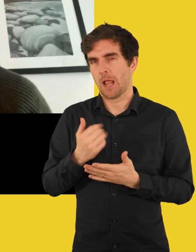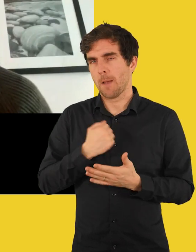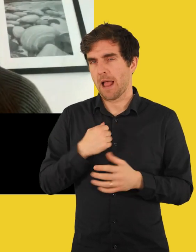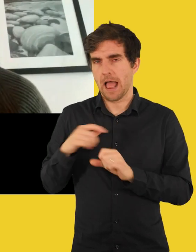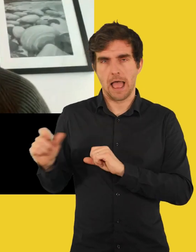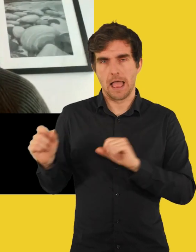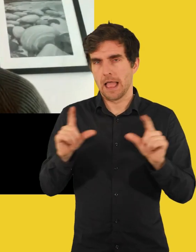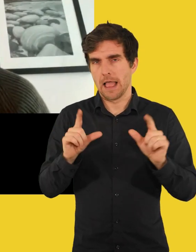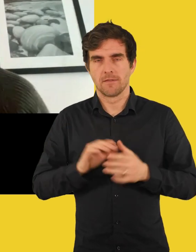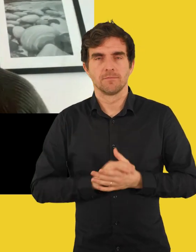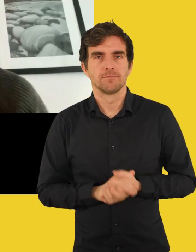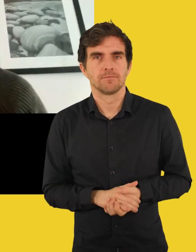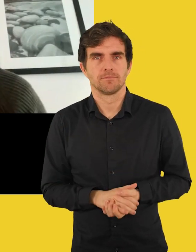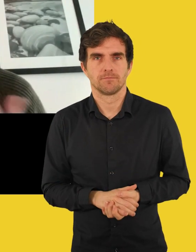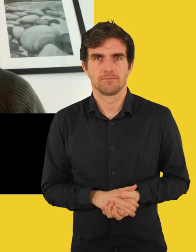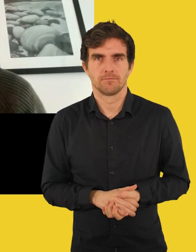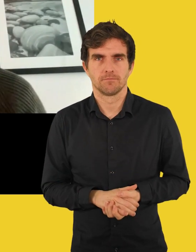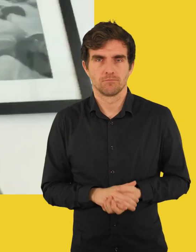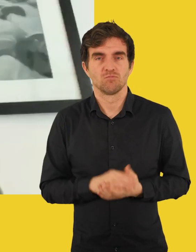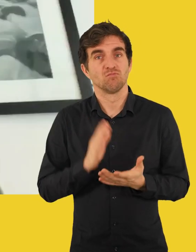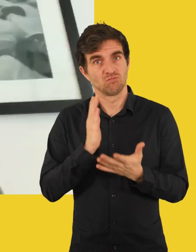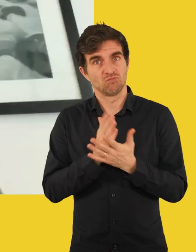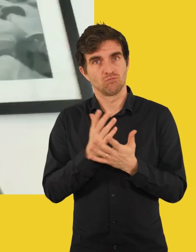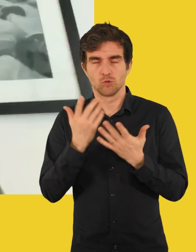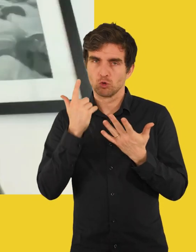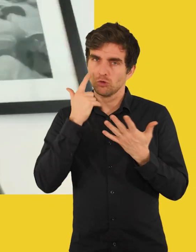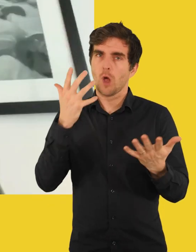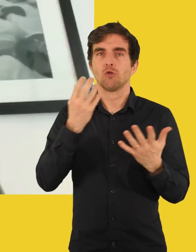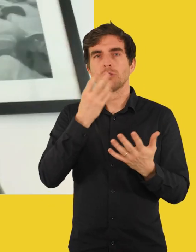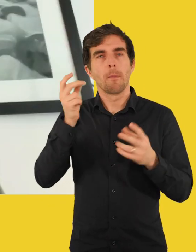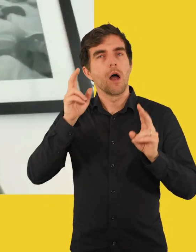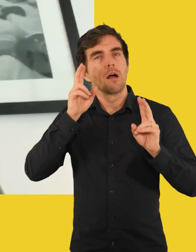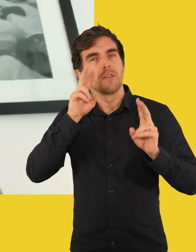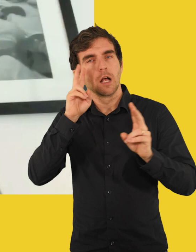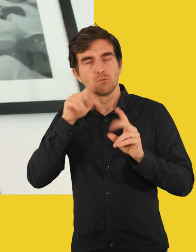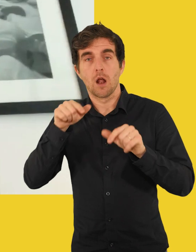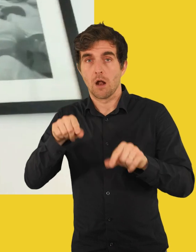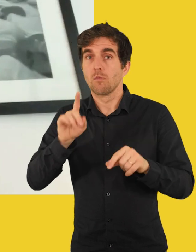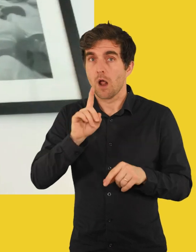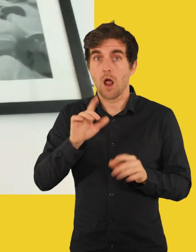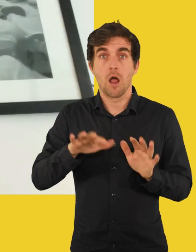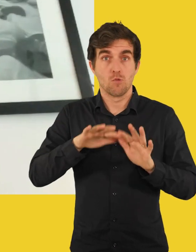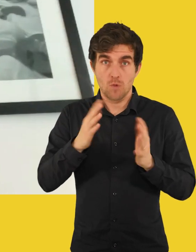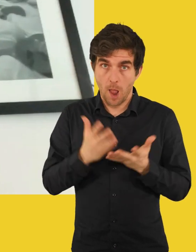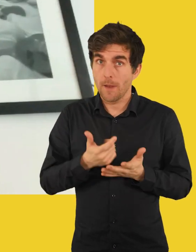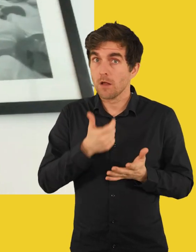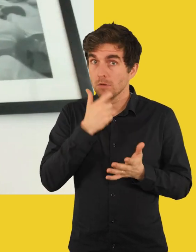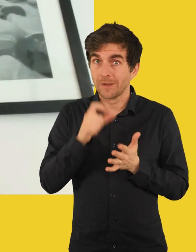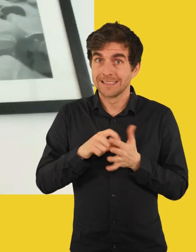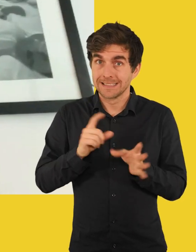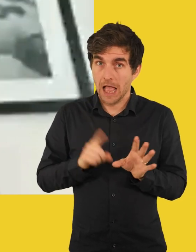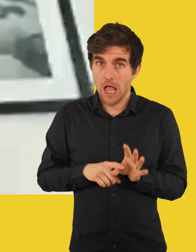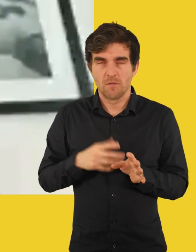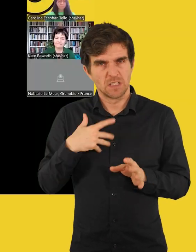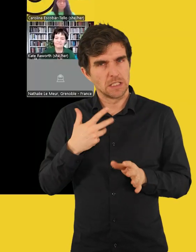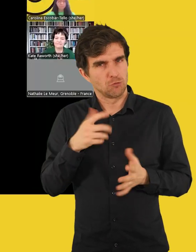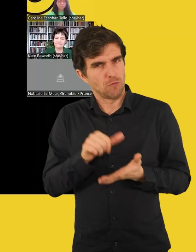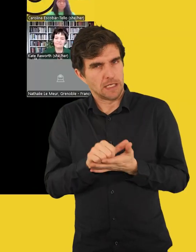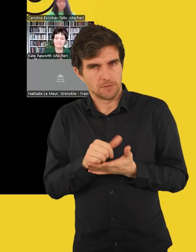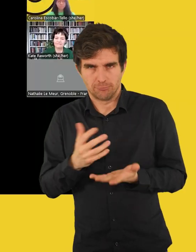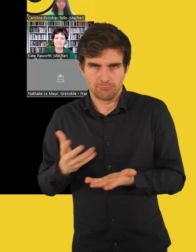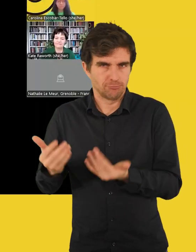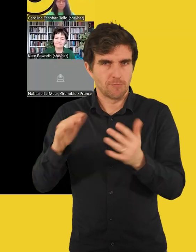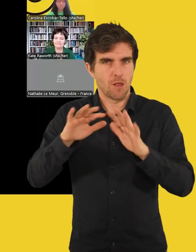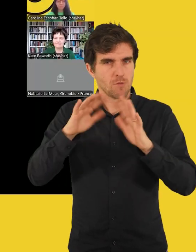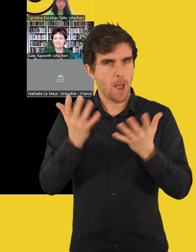work, I'm gonna share my screen and actually show some visuals. This is a Global Doughnut Day, so it